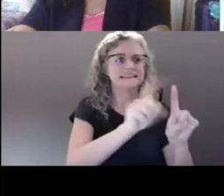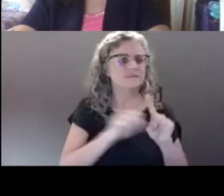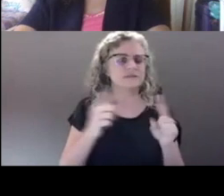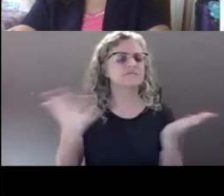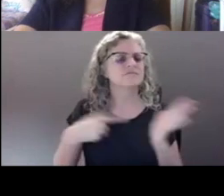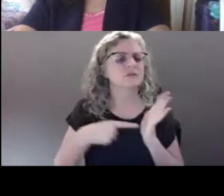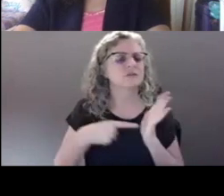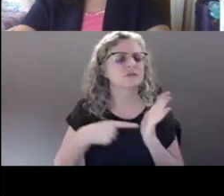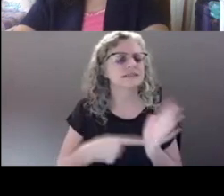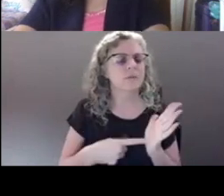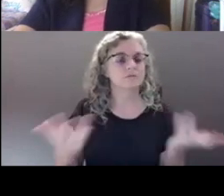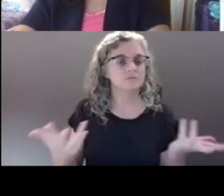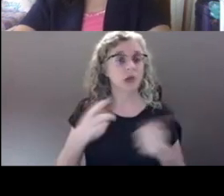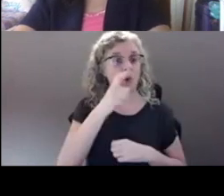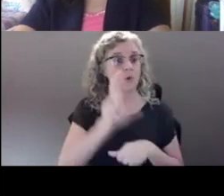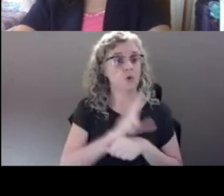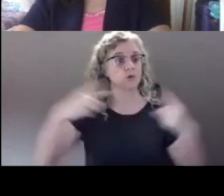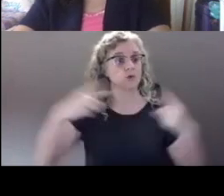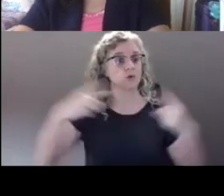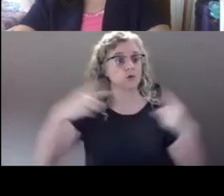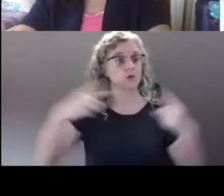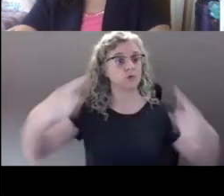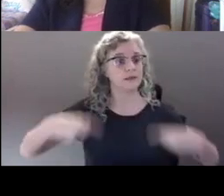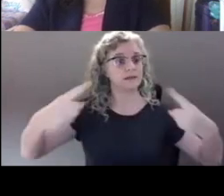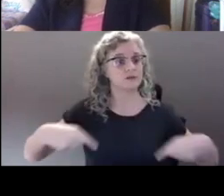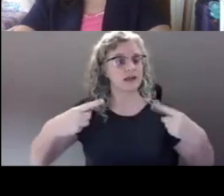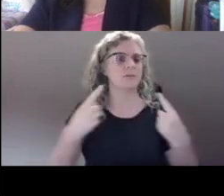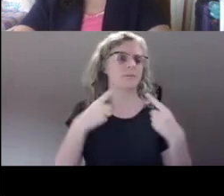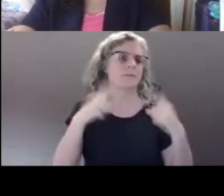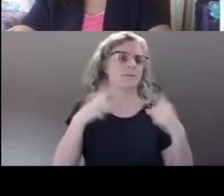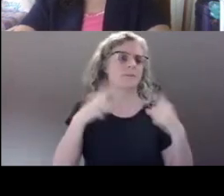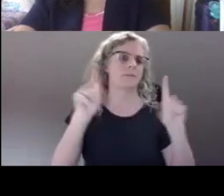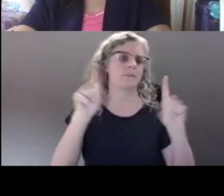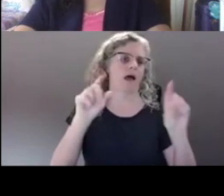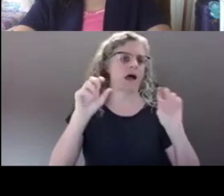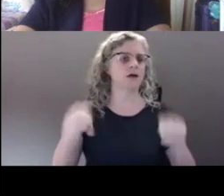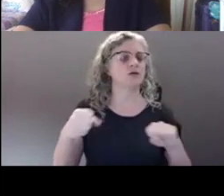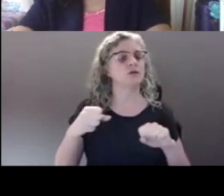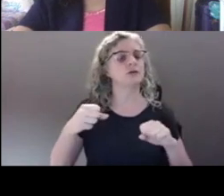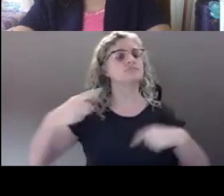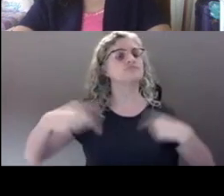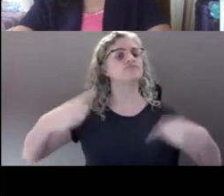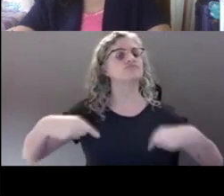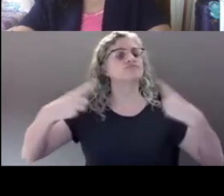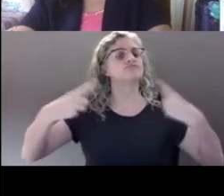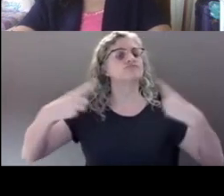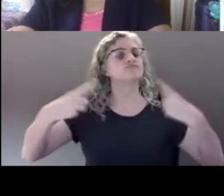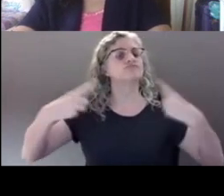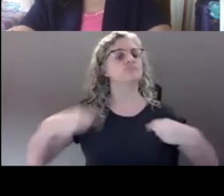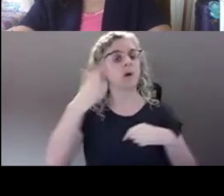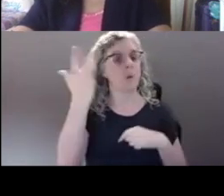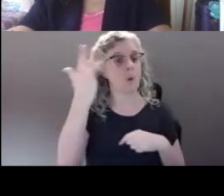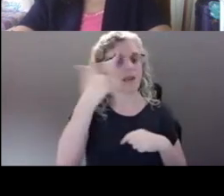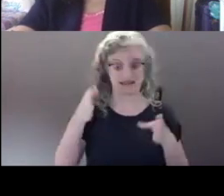that allow wheelchair users to move freely within their neighborhoods. And it